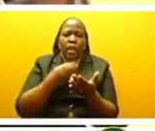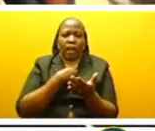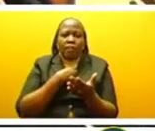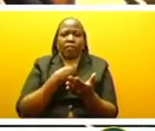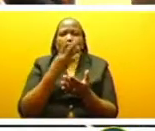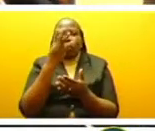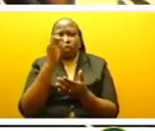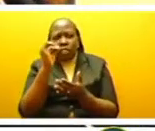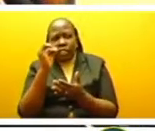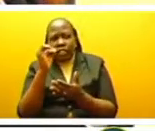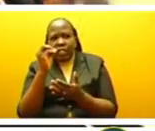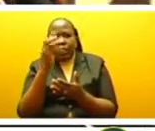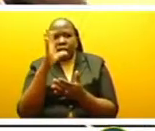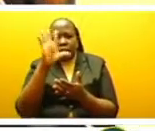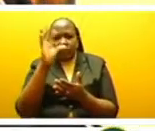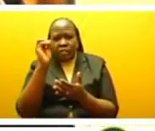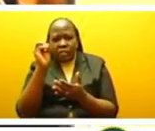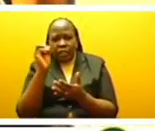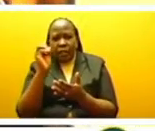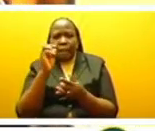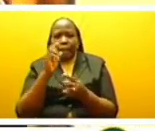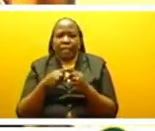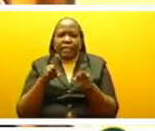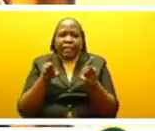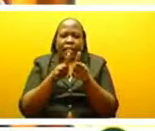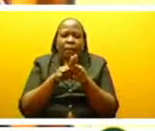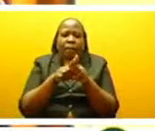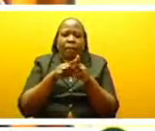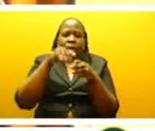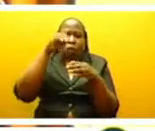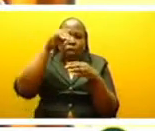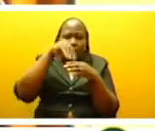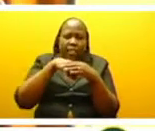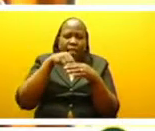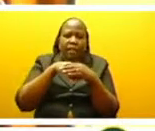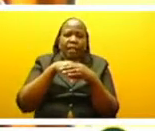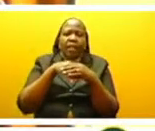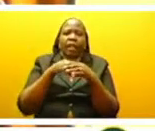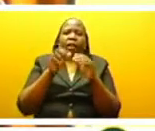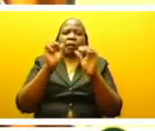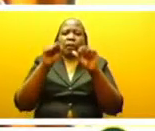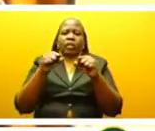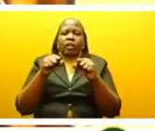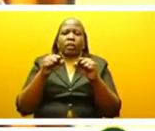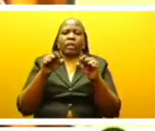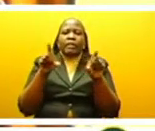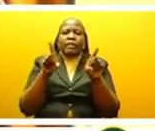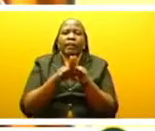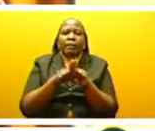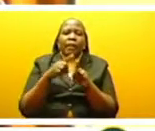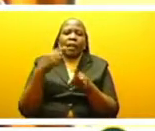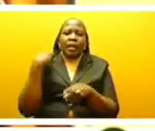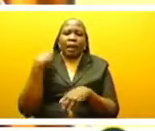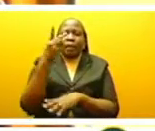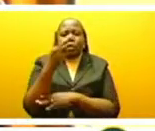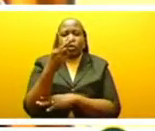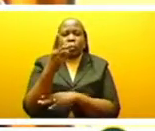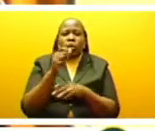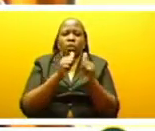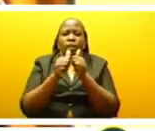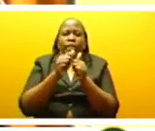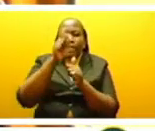court can question that. But anything within that range, that is within the normal range. The second question that Justice Ouko asked